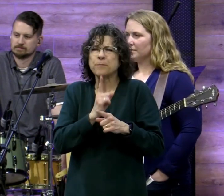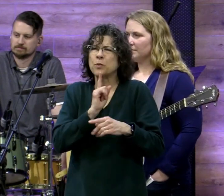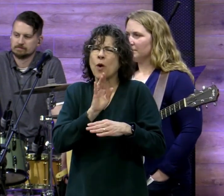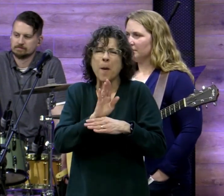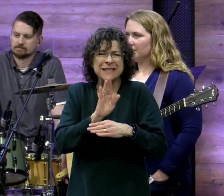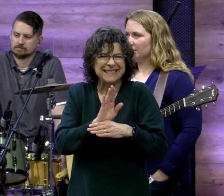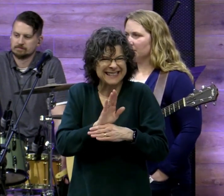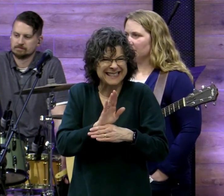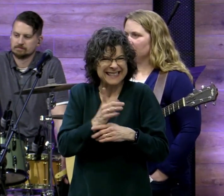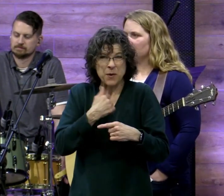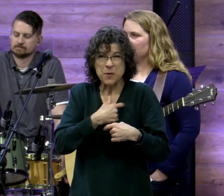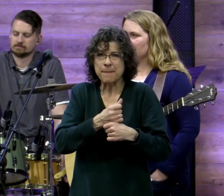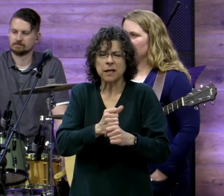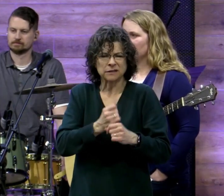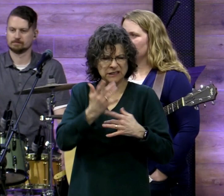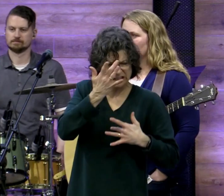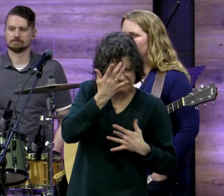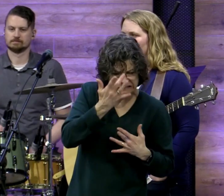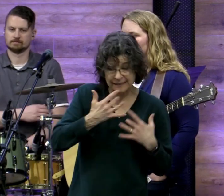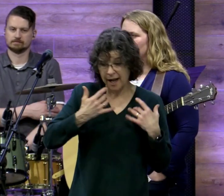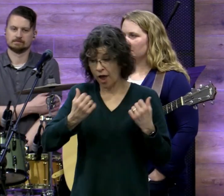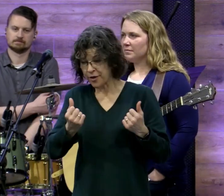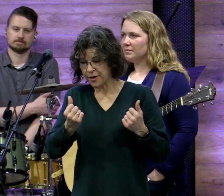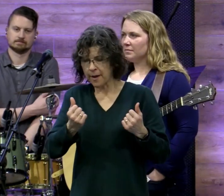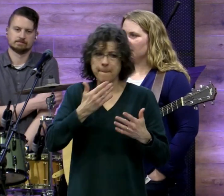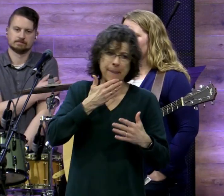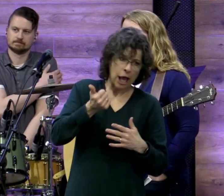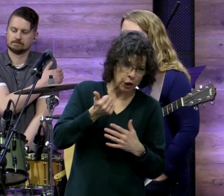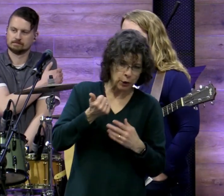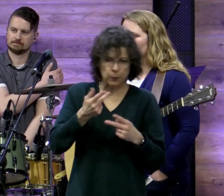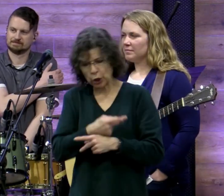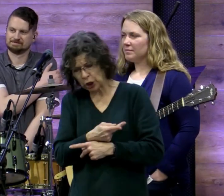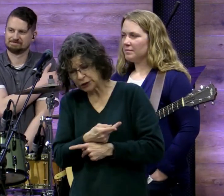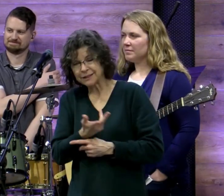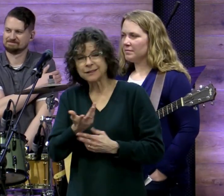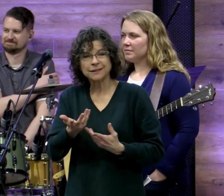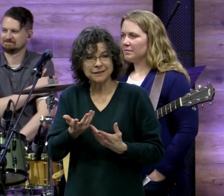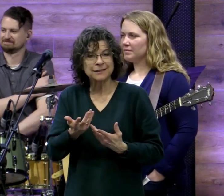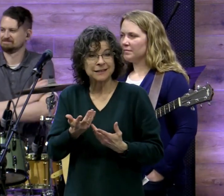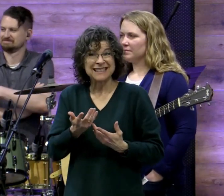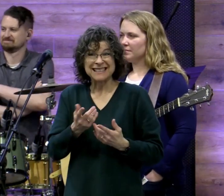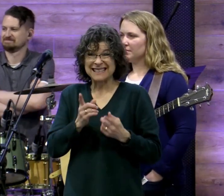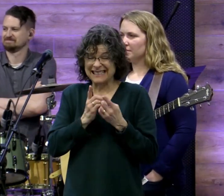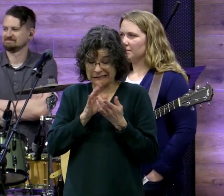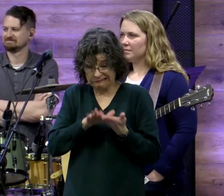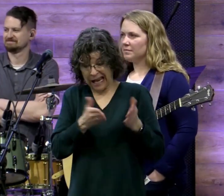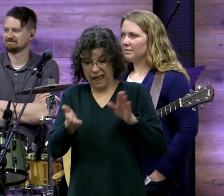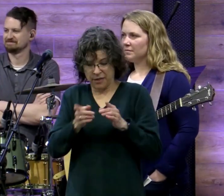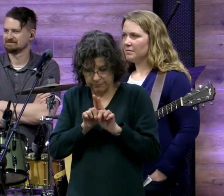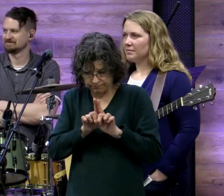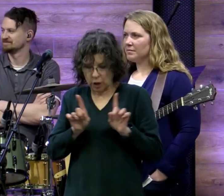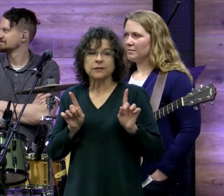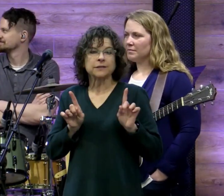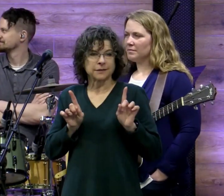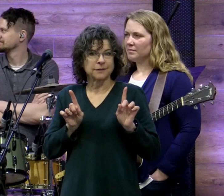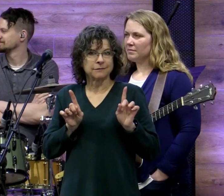make in sickness and in health, for better or for worse, till death do us